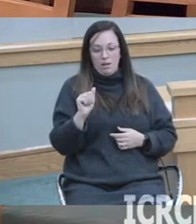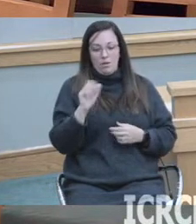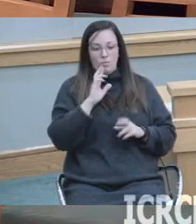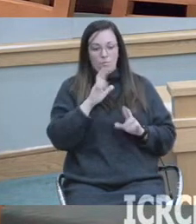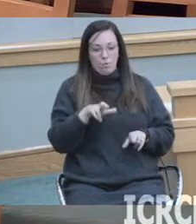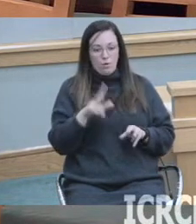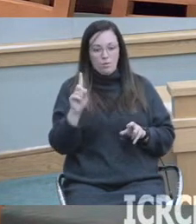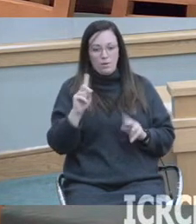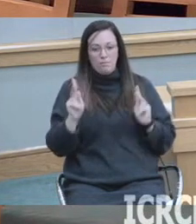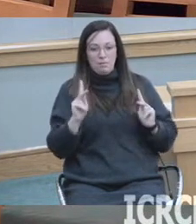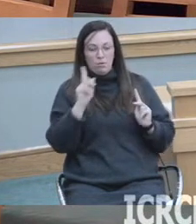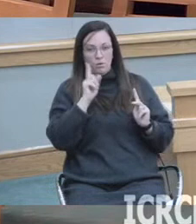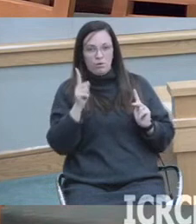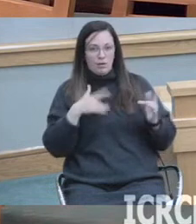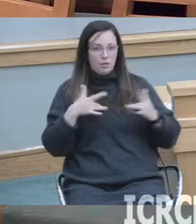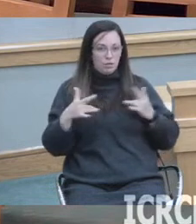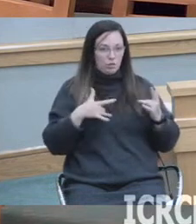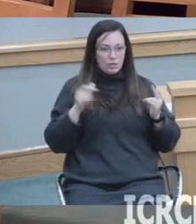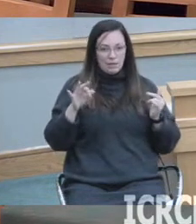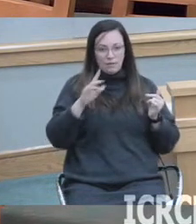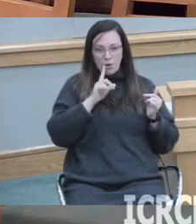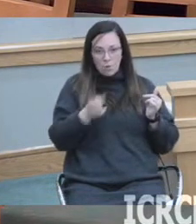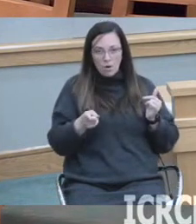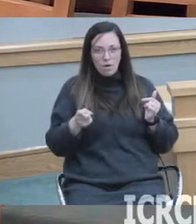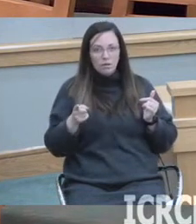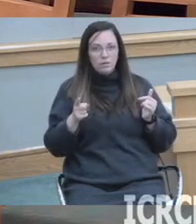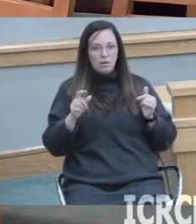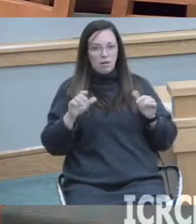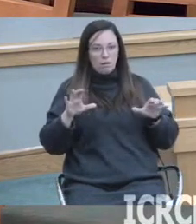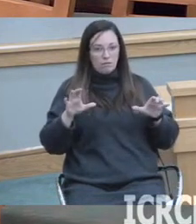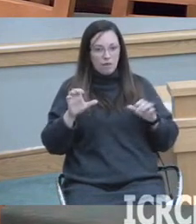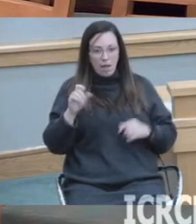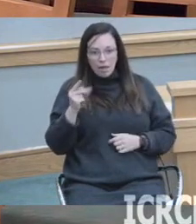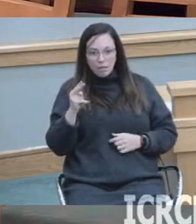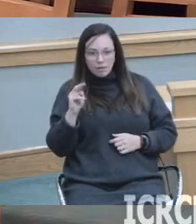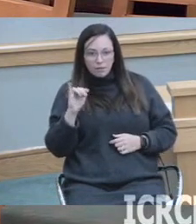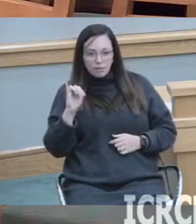were concerned whether there was an ethnic motivation to this.